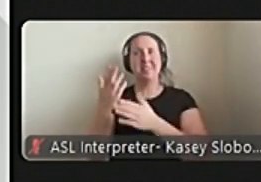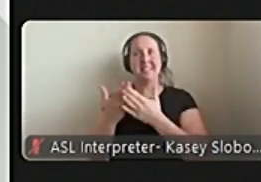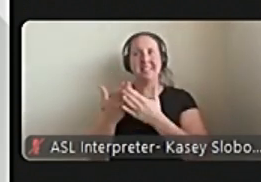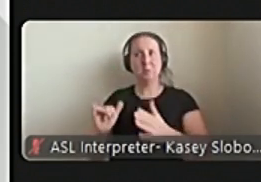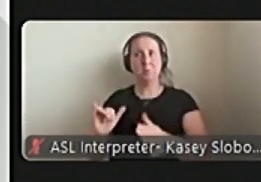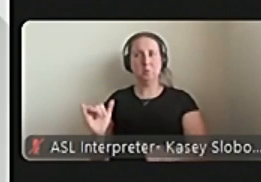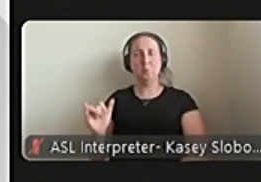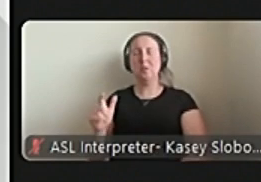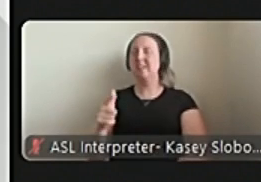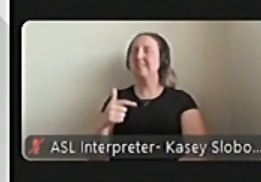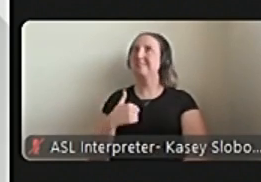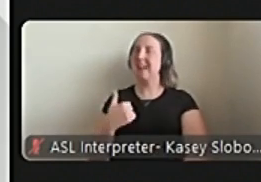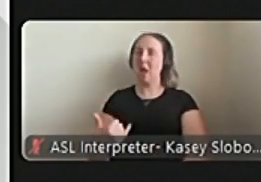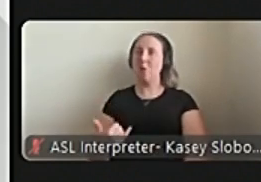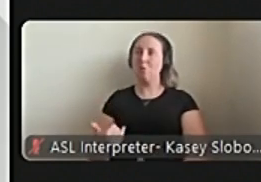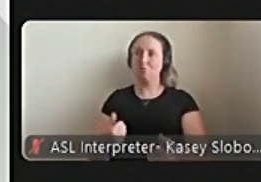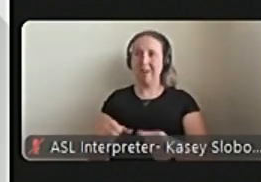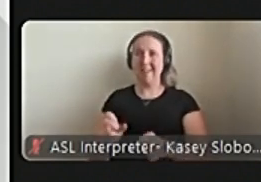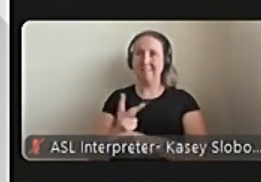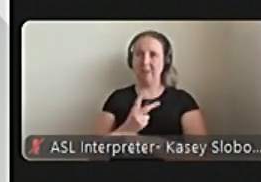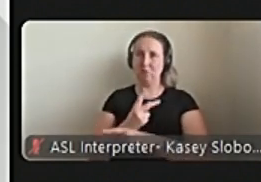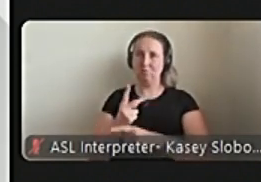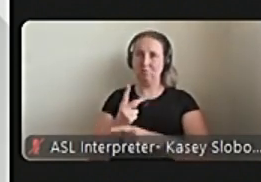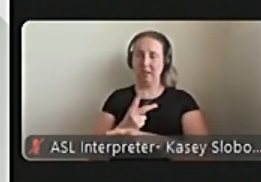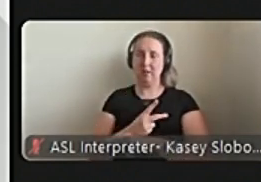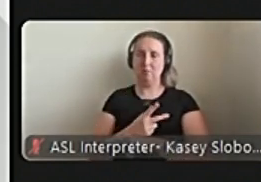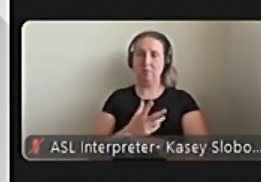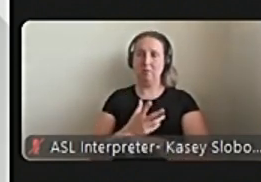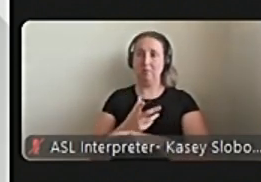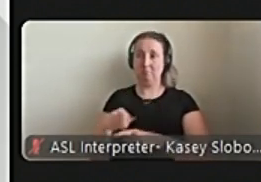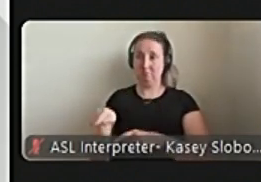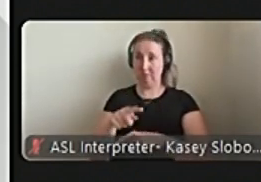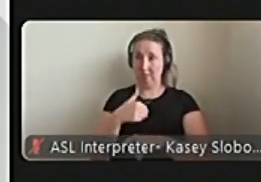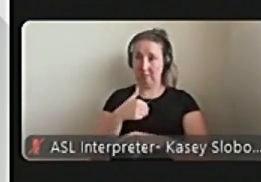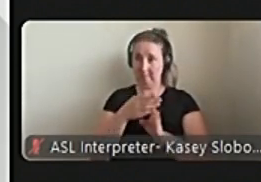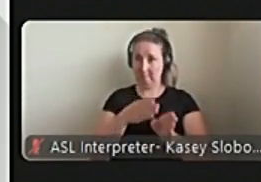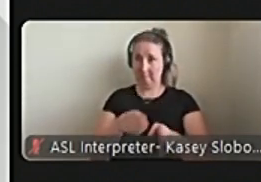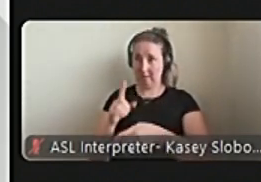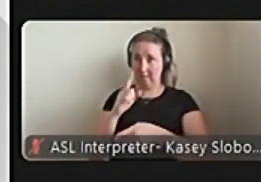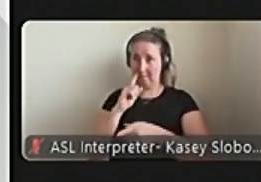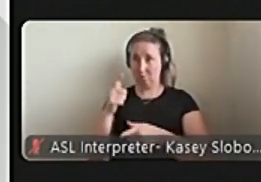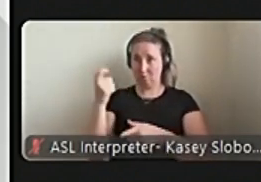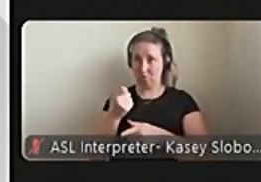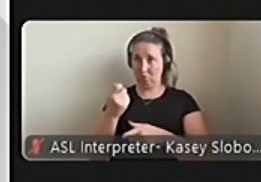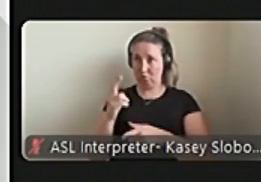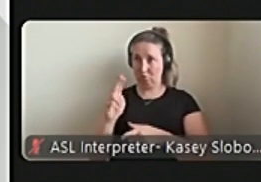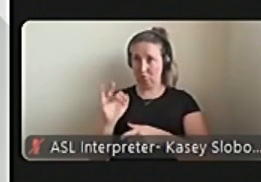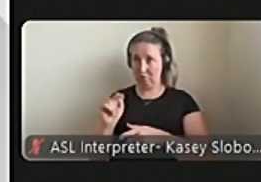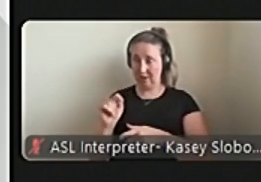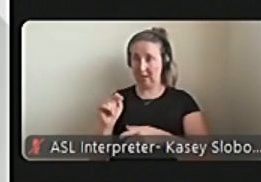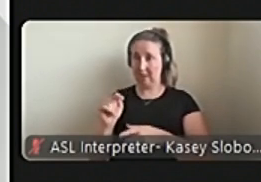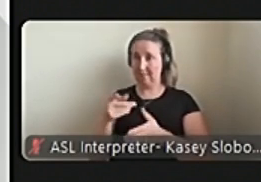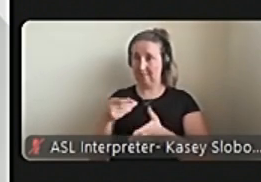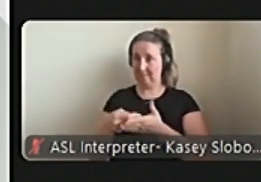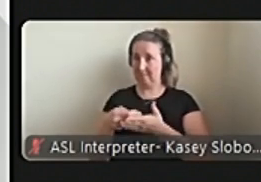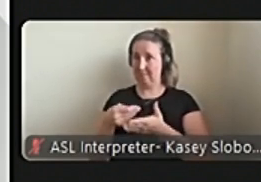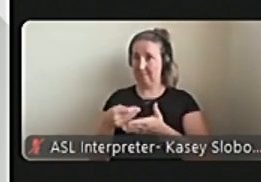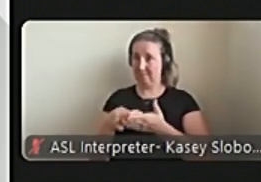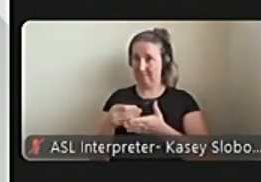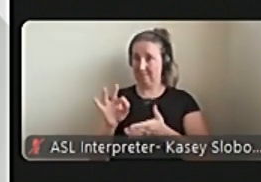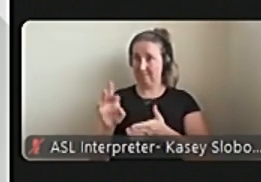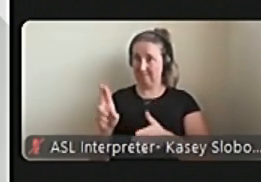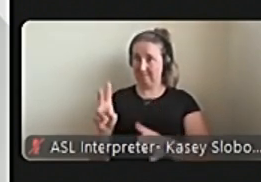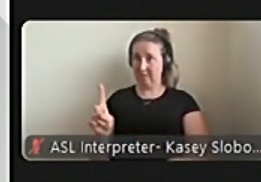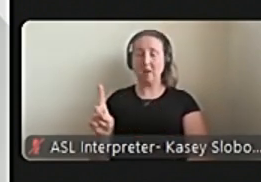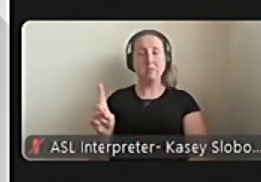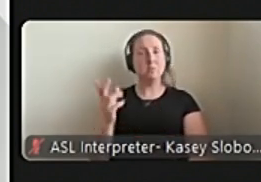there any plan to try to do some kind of grant funding or something educational where we Yeah. have amazing places here in Omaha